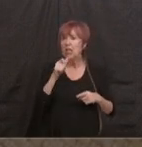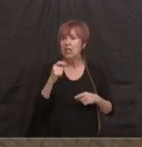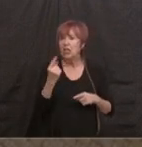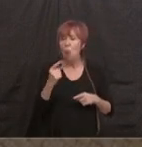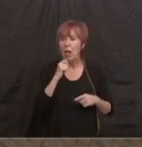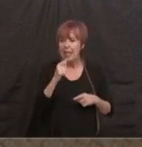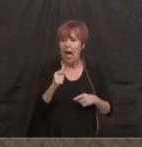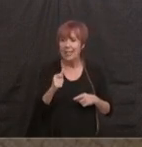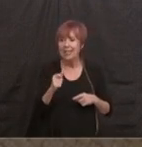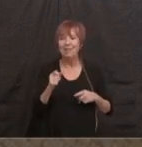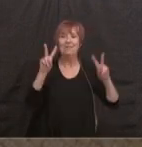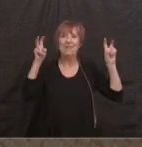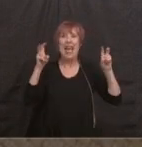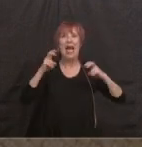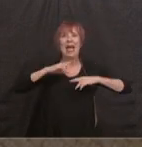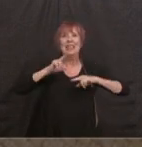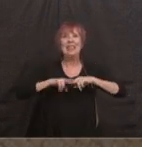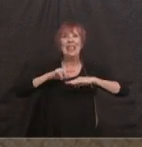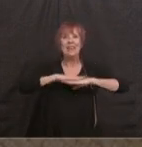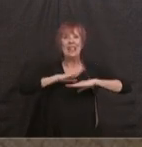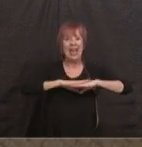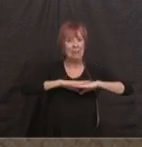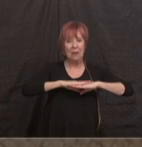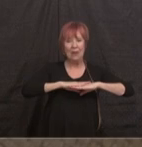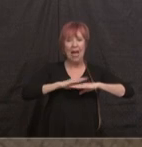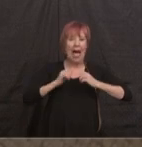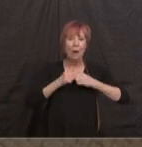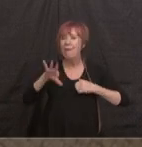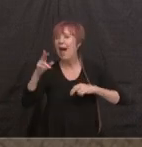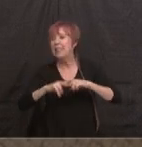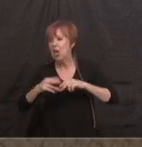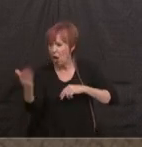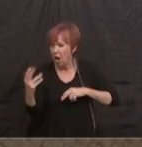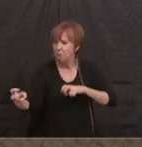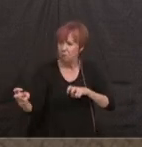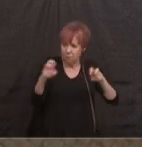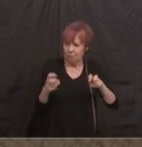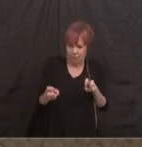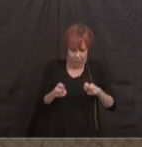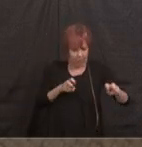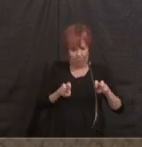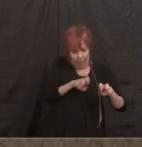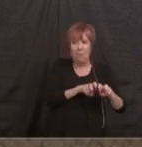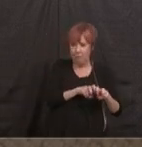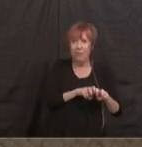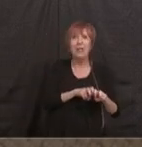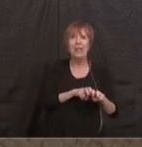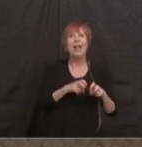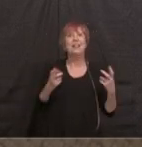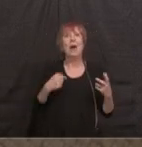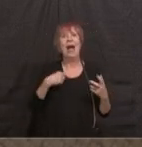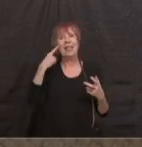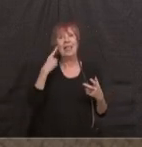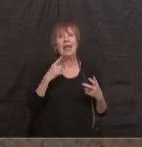find a chair and scoot over so they can sit there with me? So I think of stepping into my power every day is how do I share it? How do I seed it?